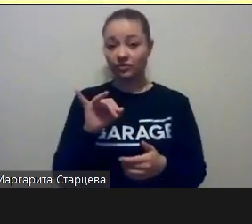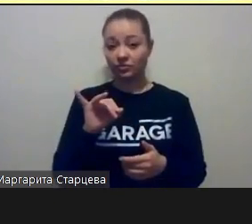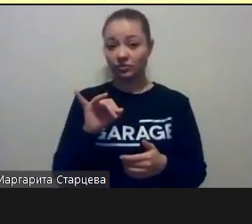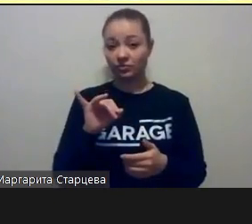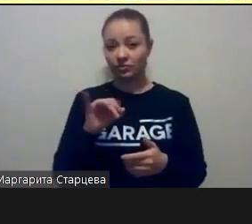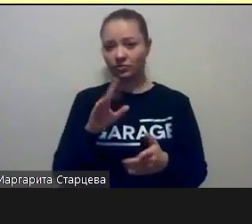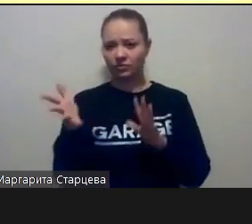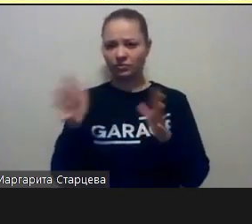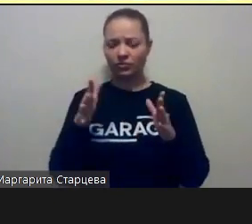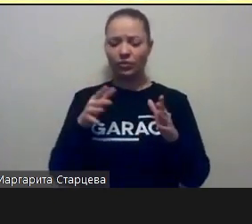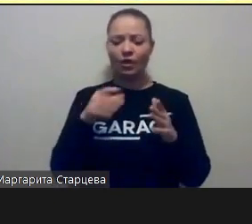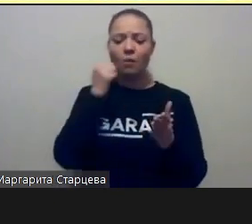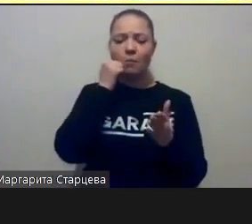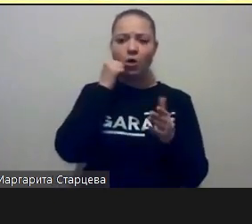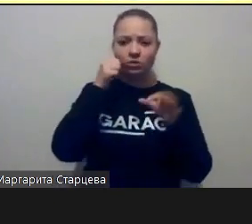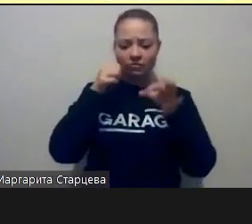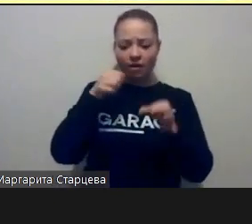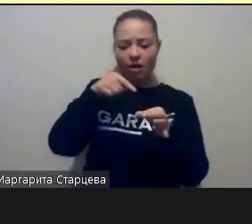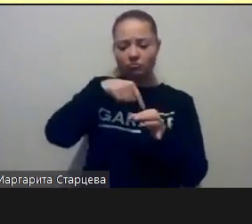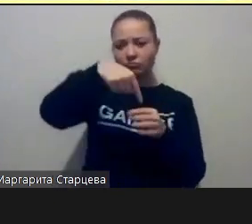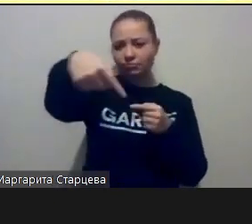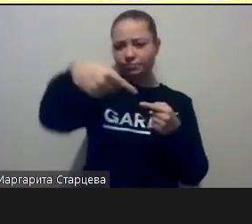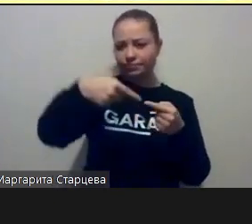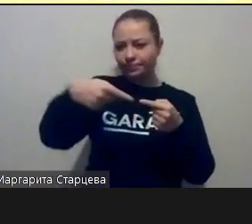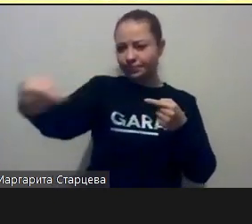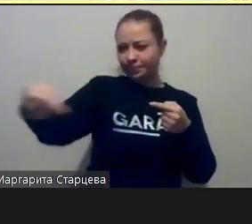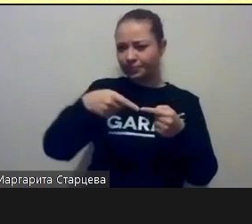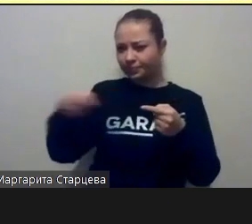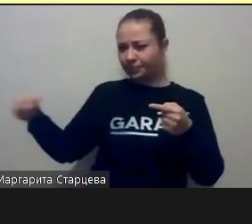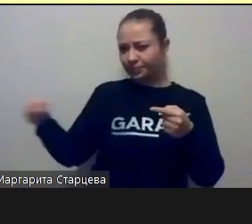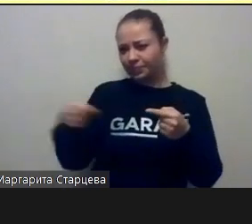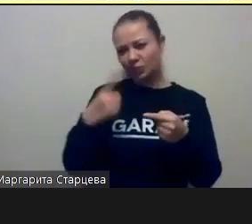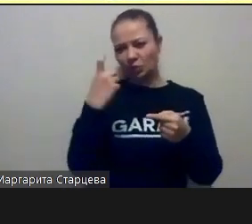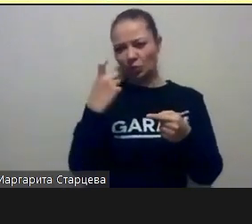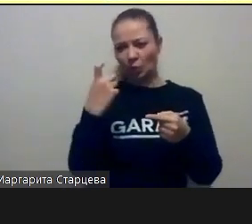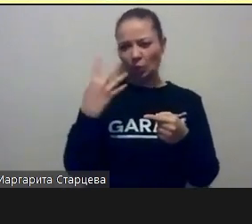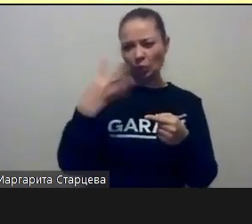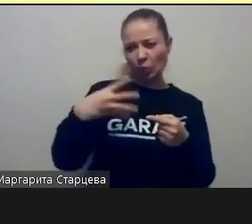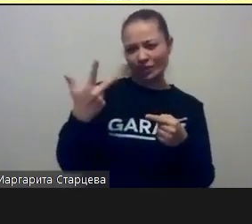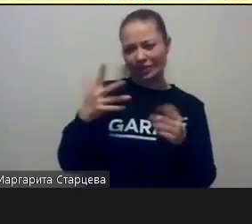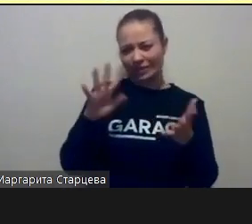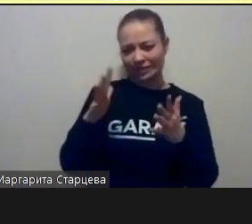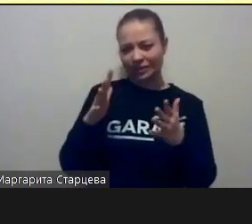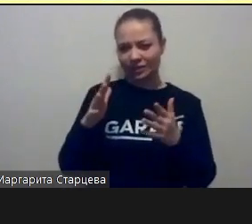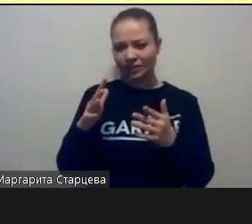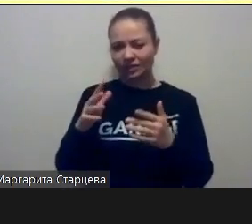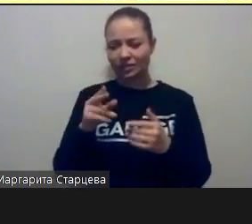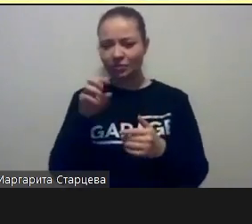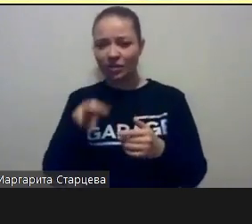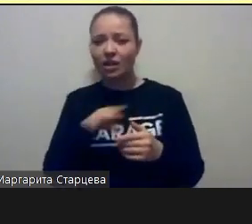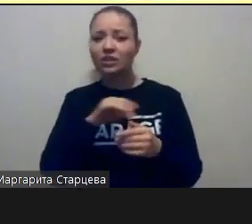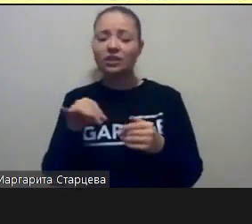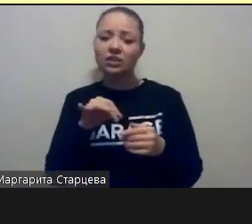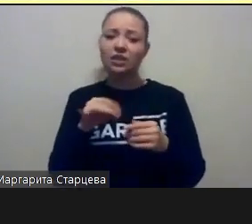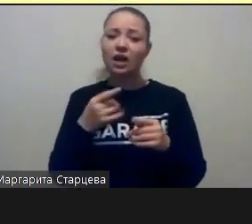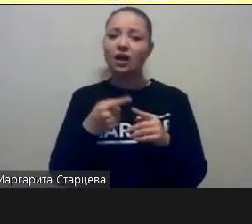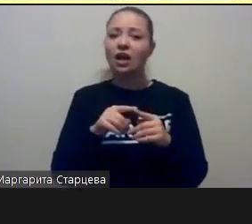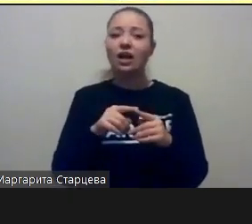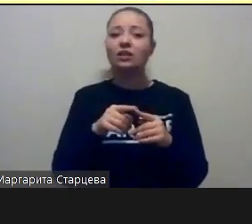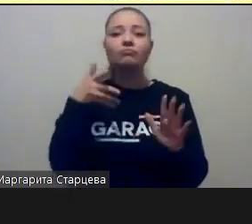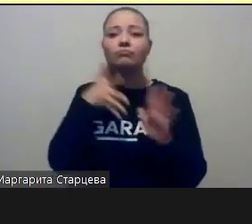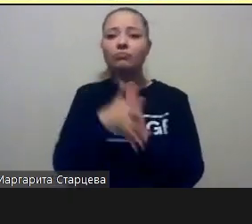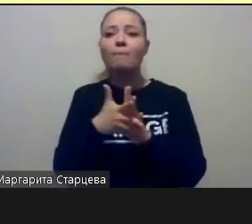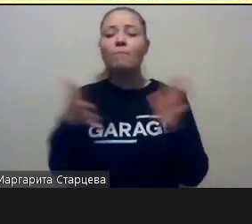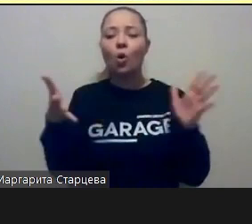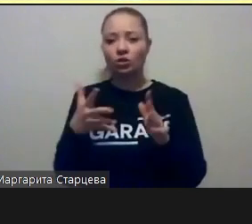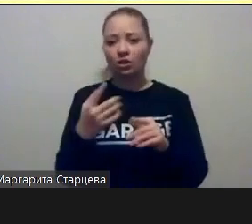143 kilometers from Moscow within 1.5 days, 1.67 days. This has been 1.5 days more or less. Traveling the same